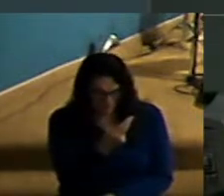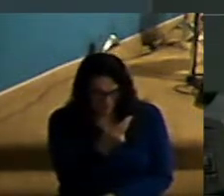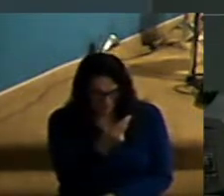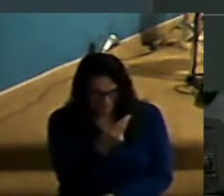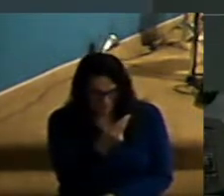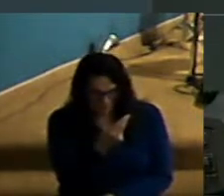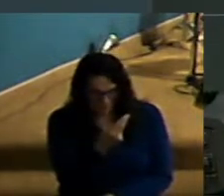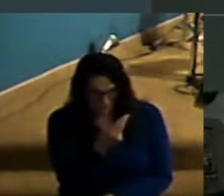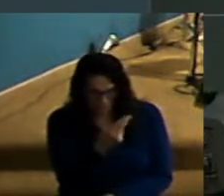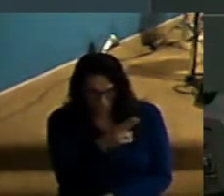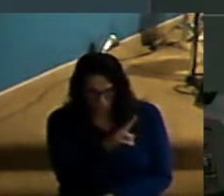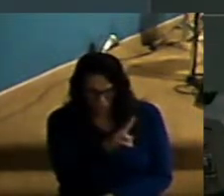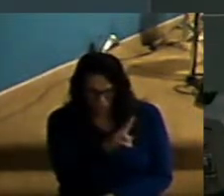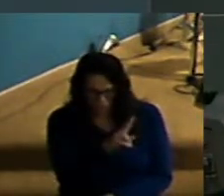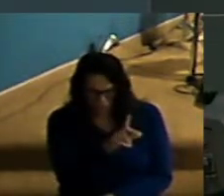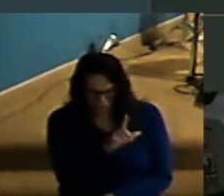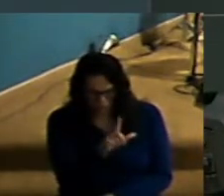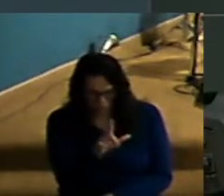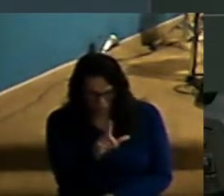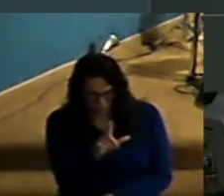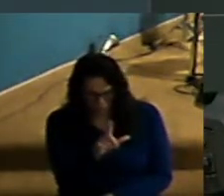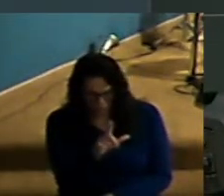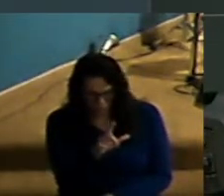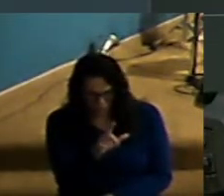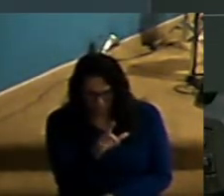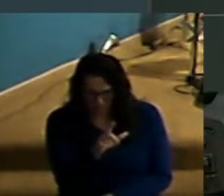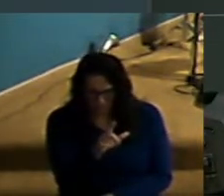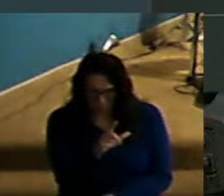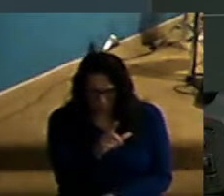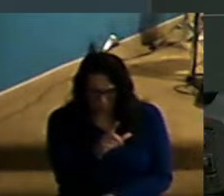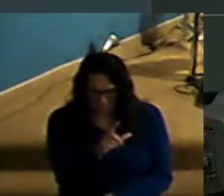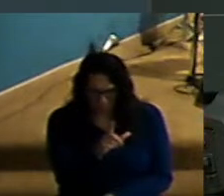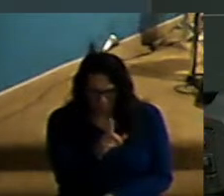Hull. Did I say it right? Good.